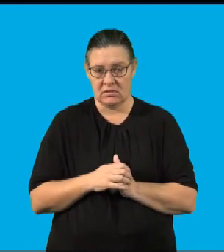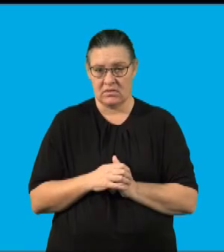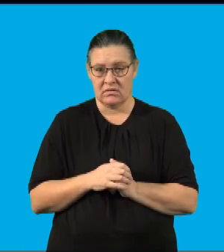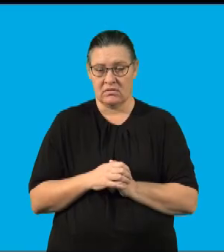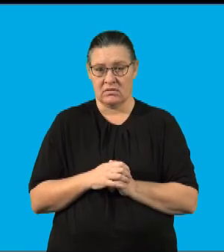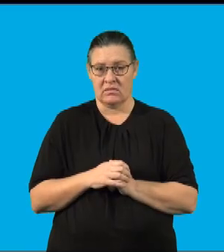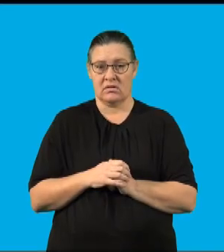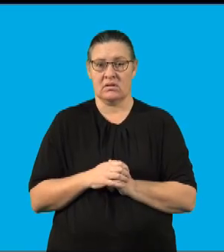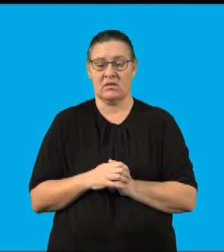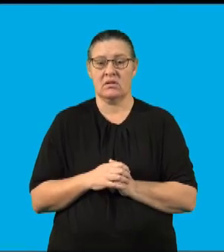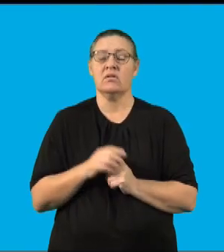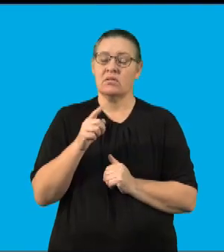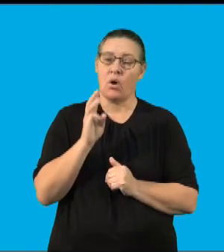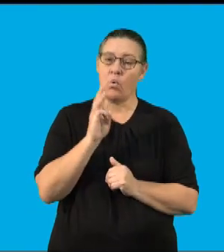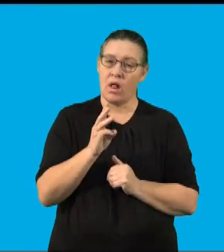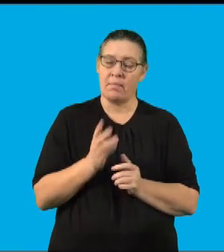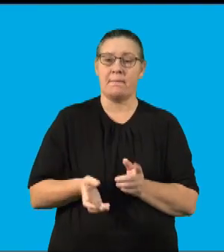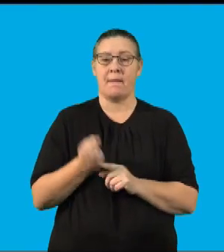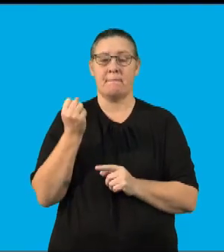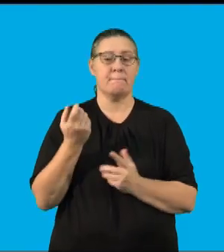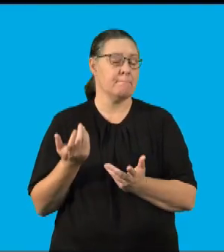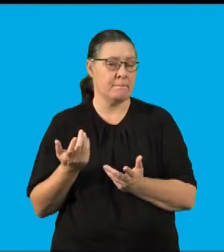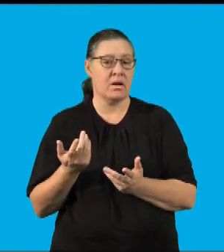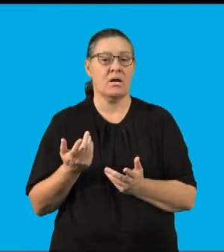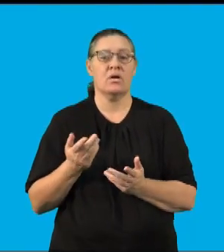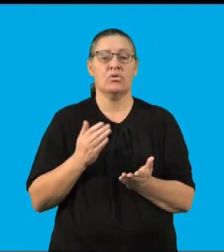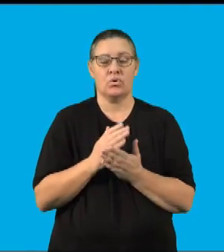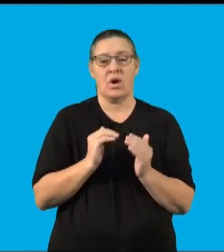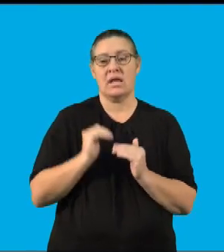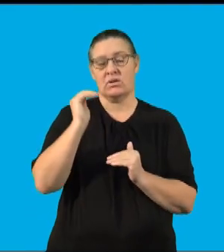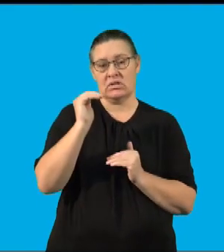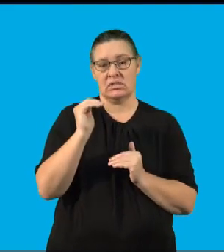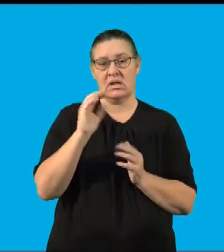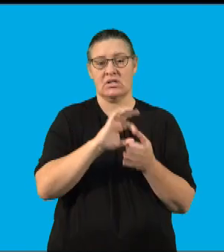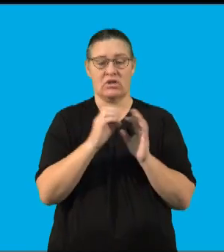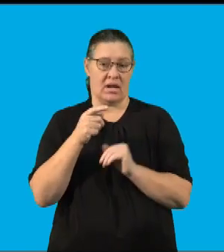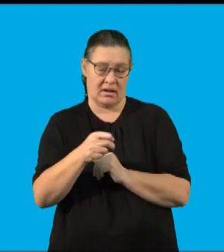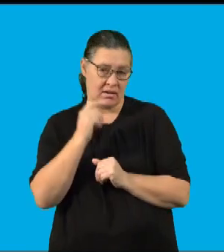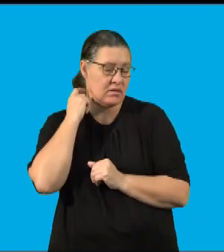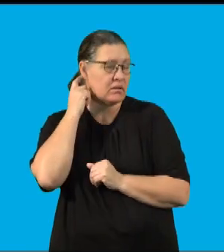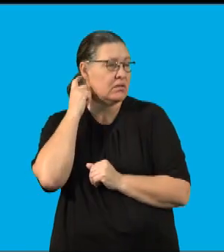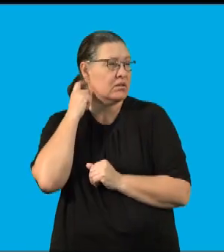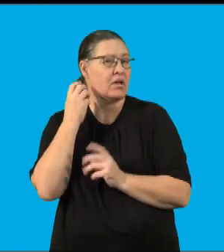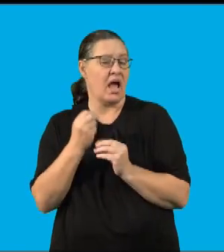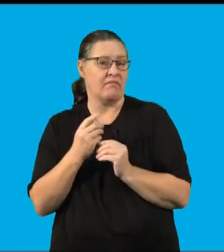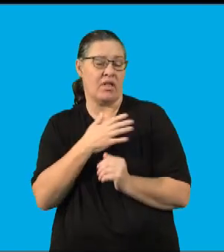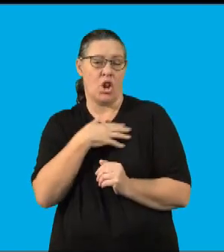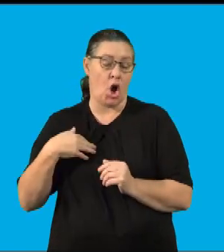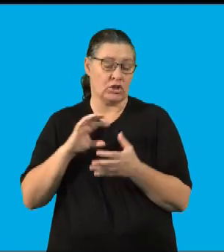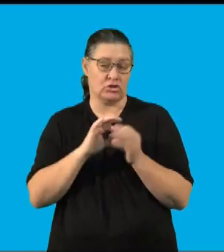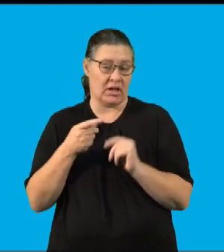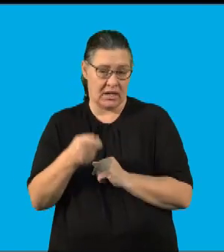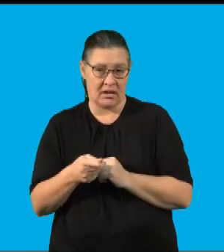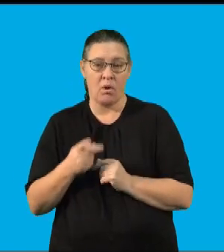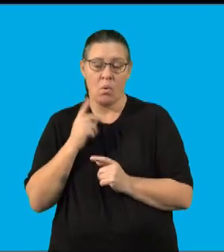the increase in the strength of the intermolecular force is going to be determined, in this case, by the increase in the chain length. So the one that